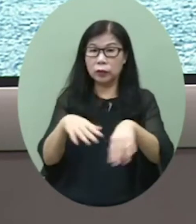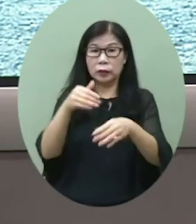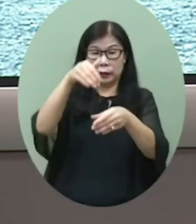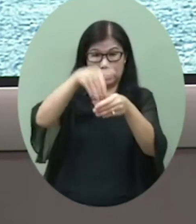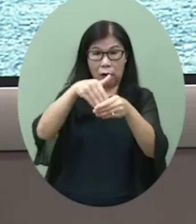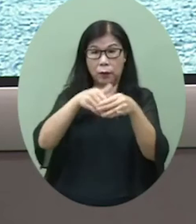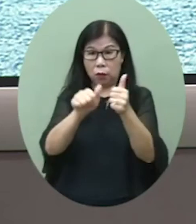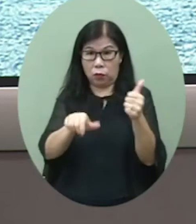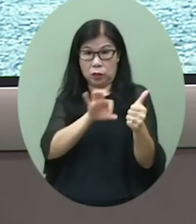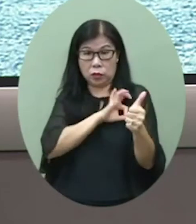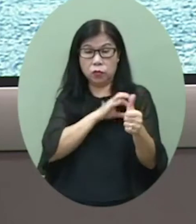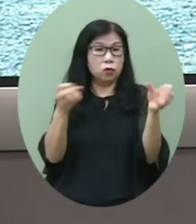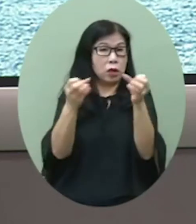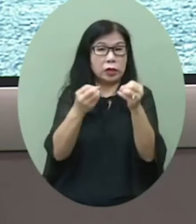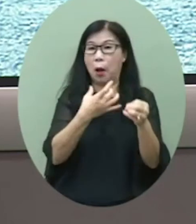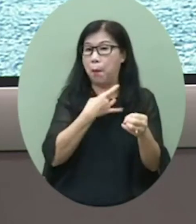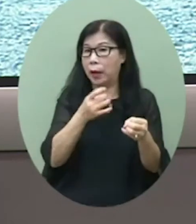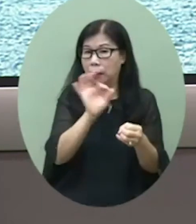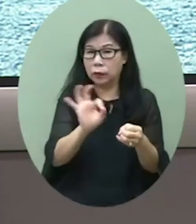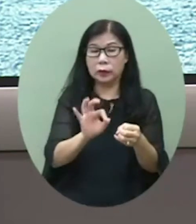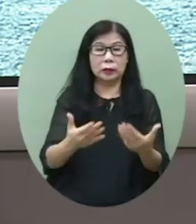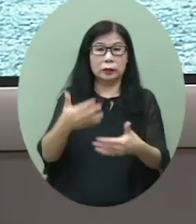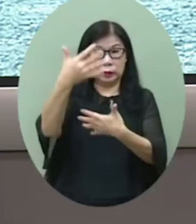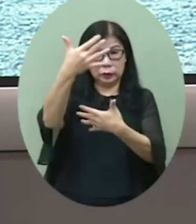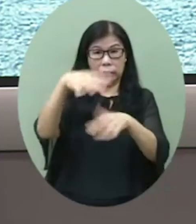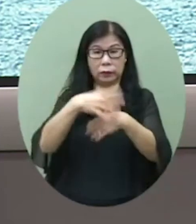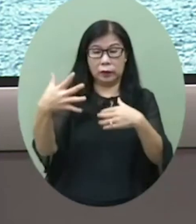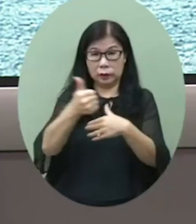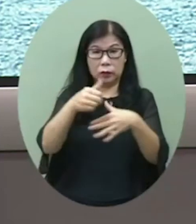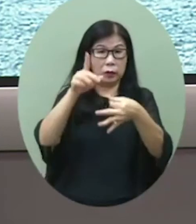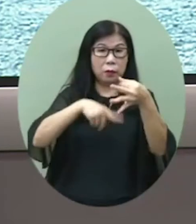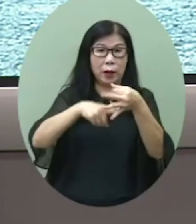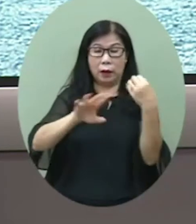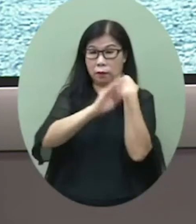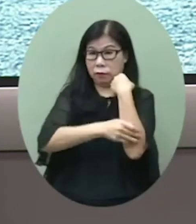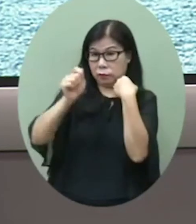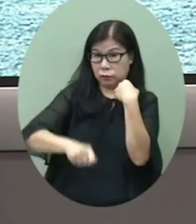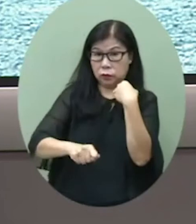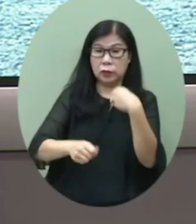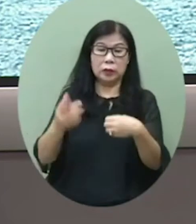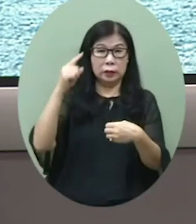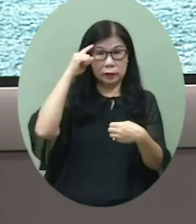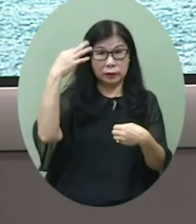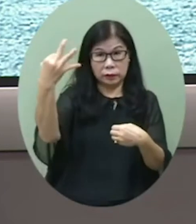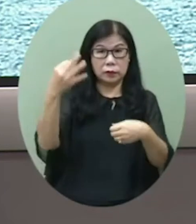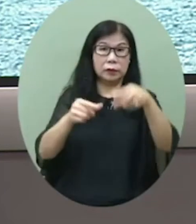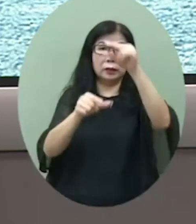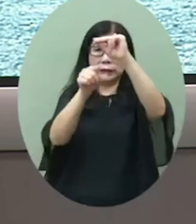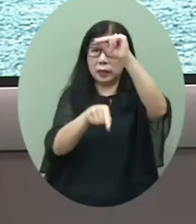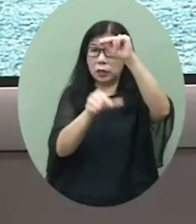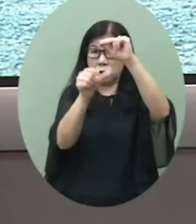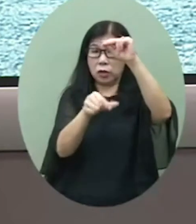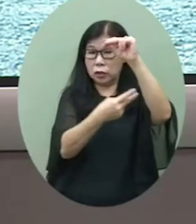the election. But I must stress here, we have not had any discussion with the Electoral Affairs Commission on this matter. And so